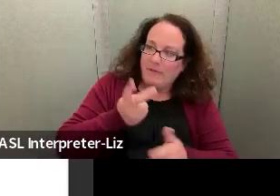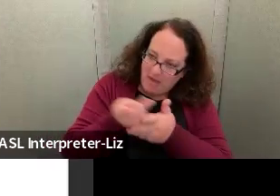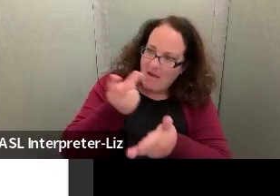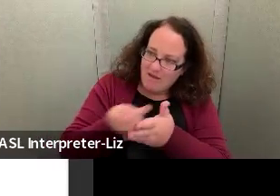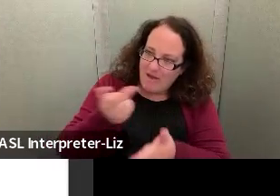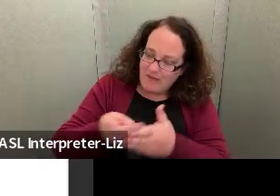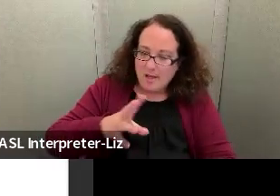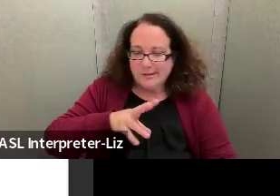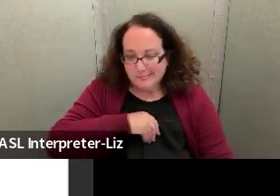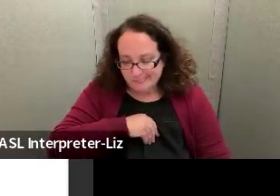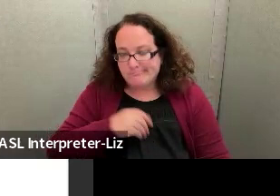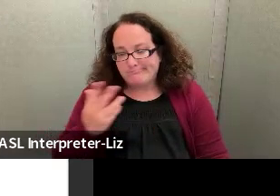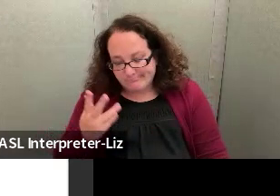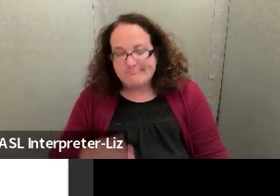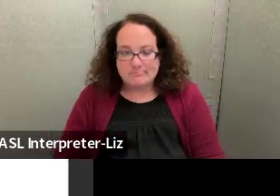That's true. yeah.